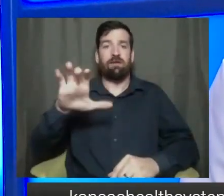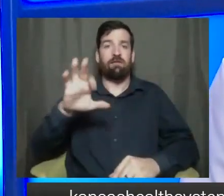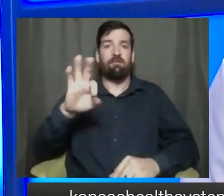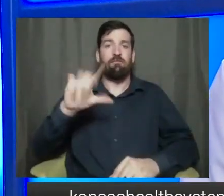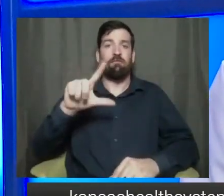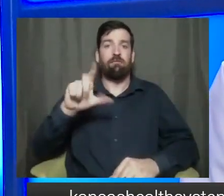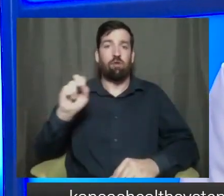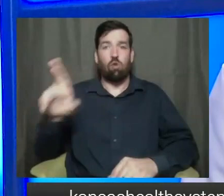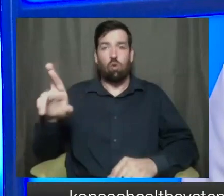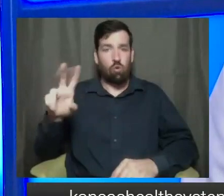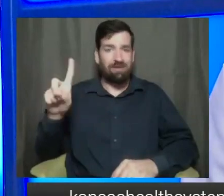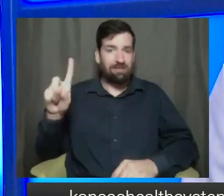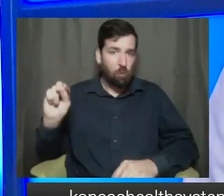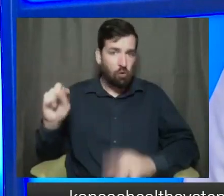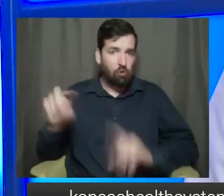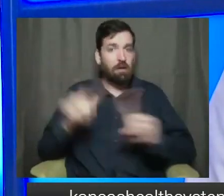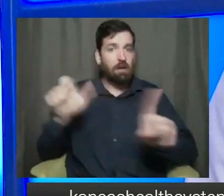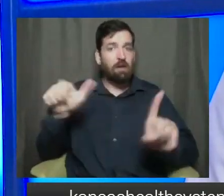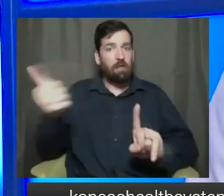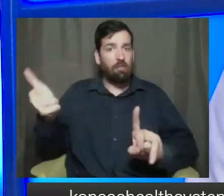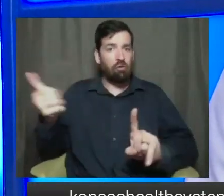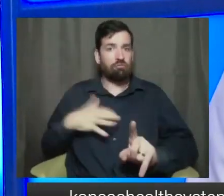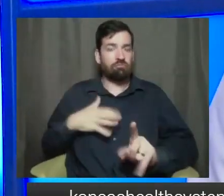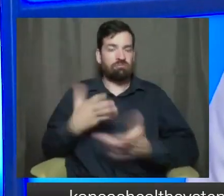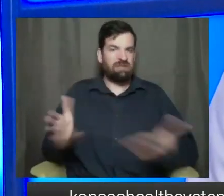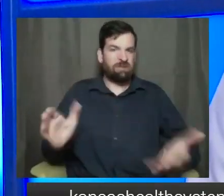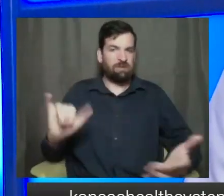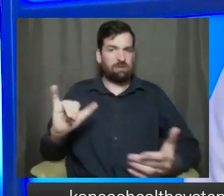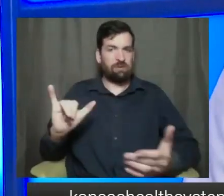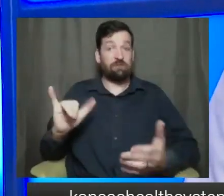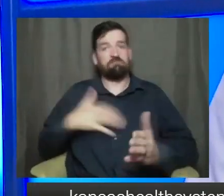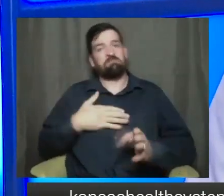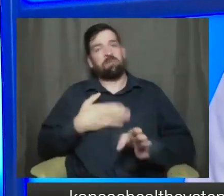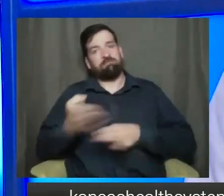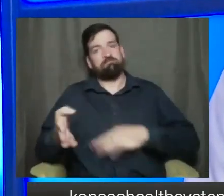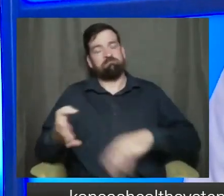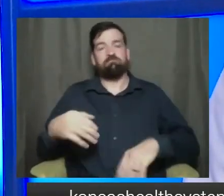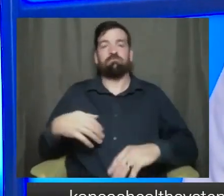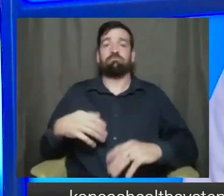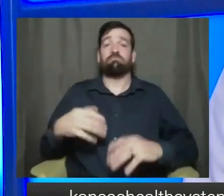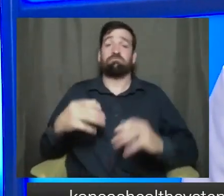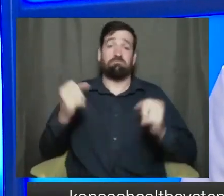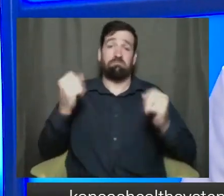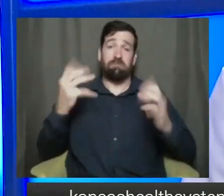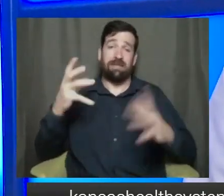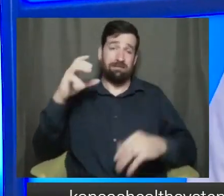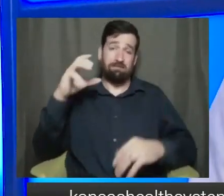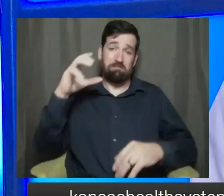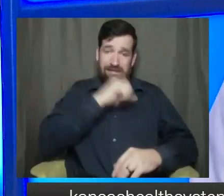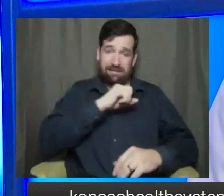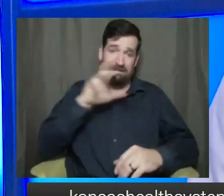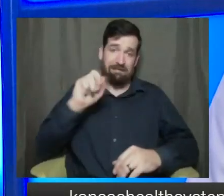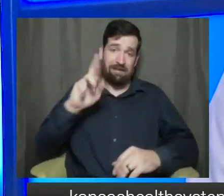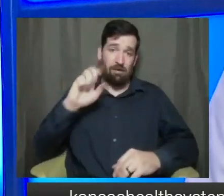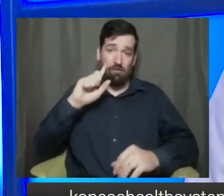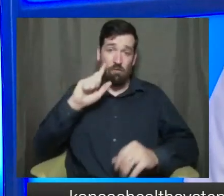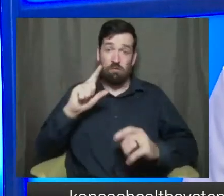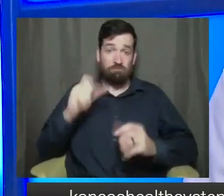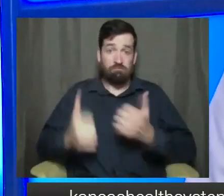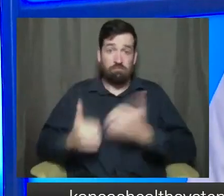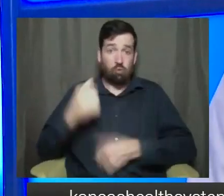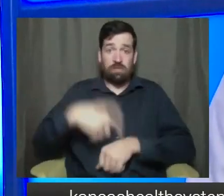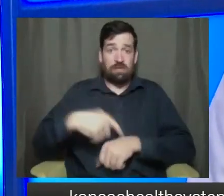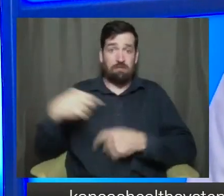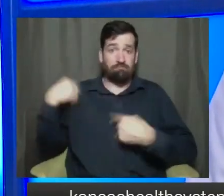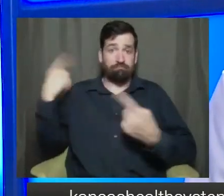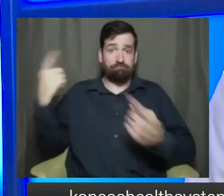other medical conditions, and they largely were absent from care for most of the pandemic, but now that things are opening back